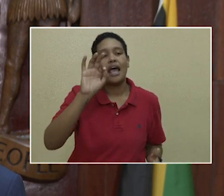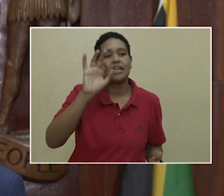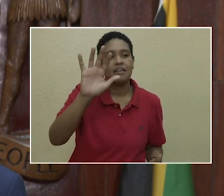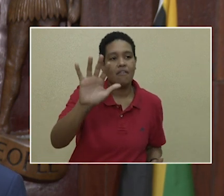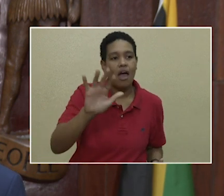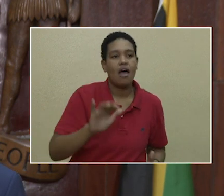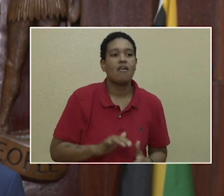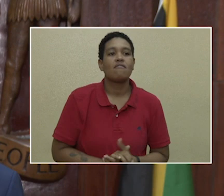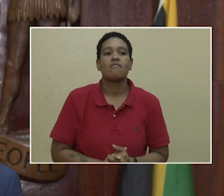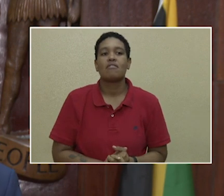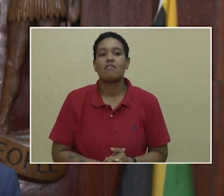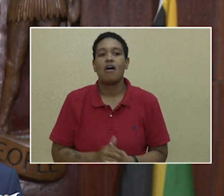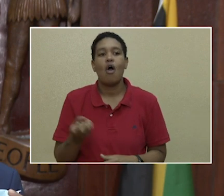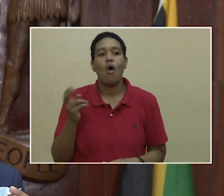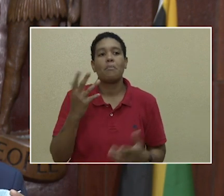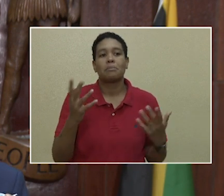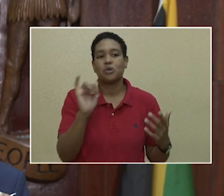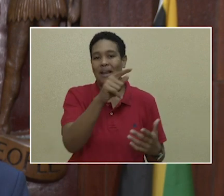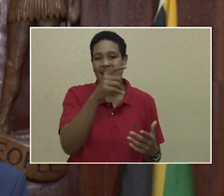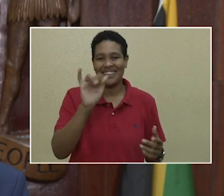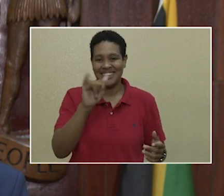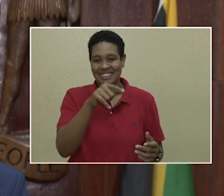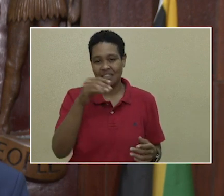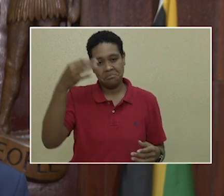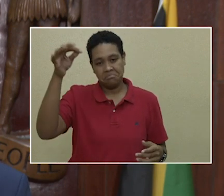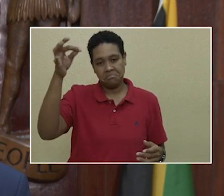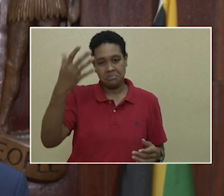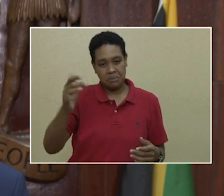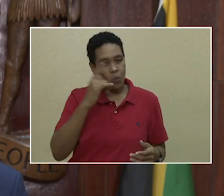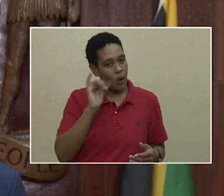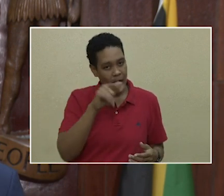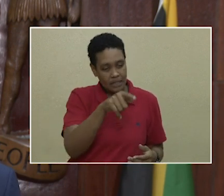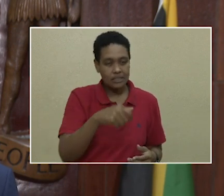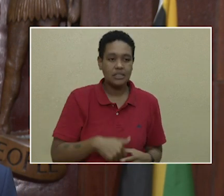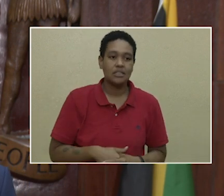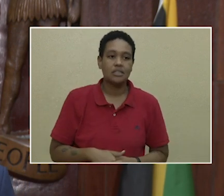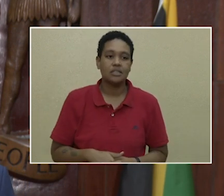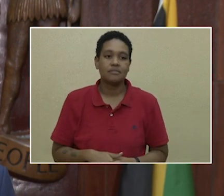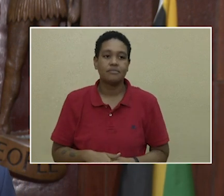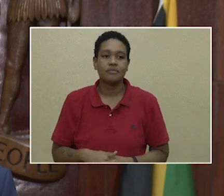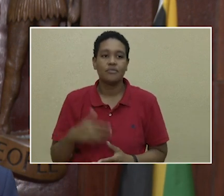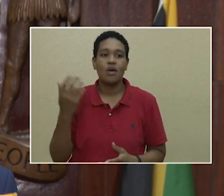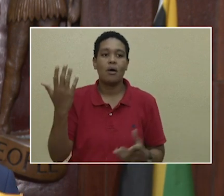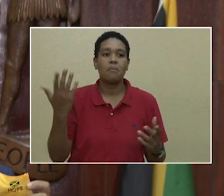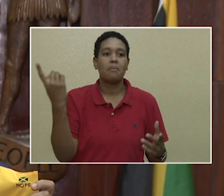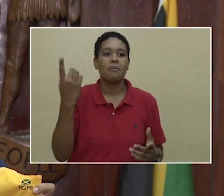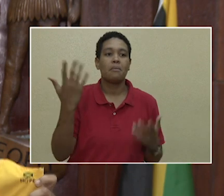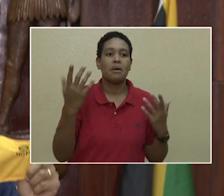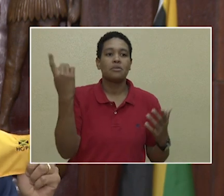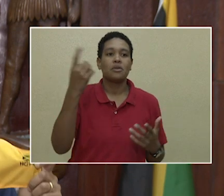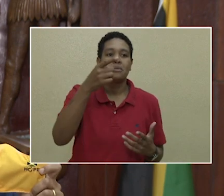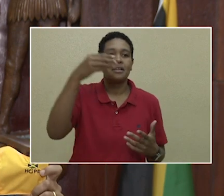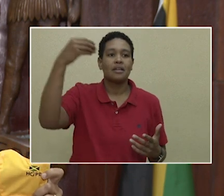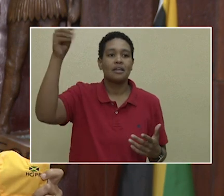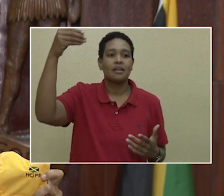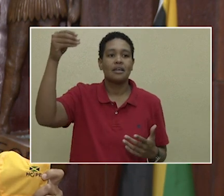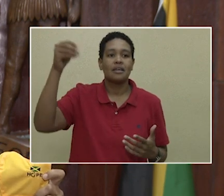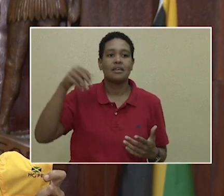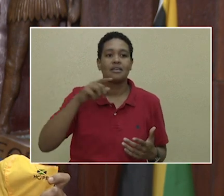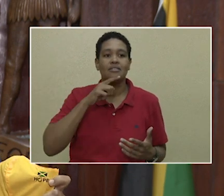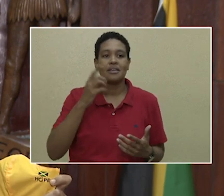N95 or maybe something like this, or probably something like this. It's a